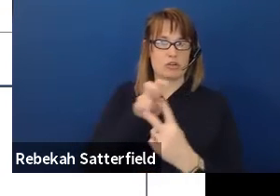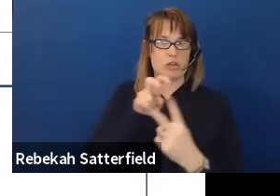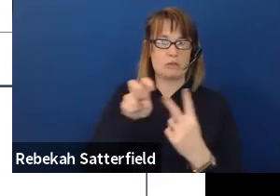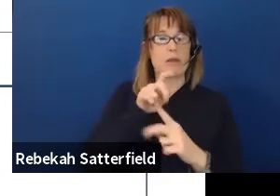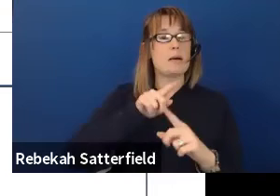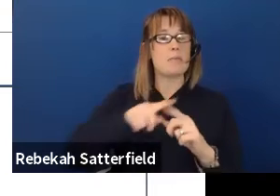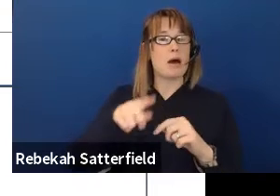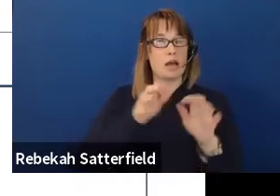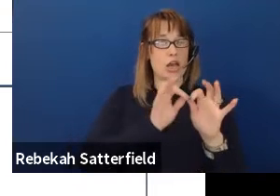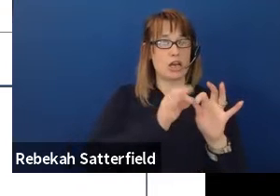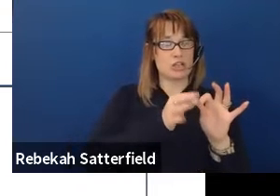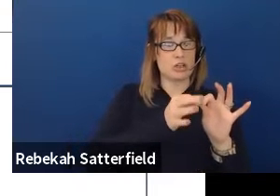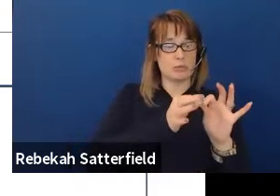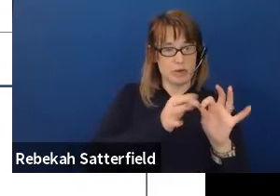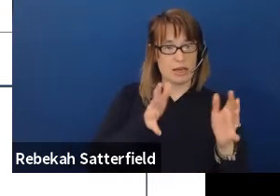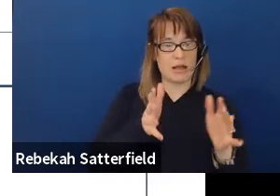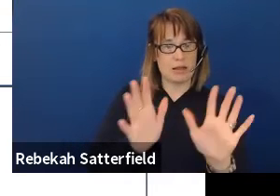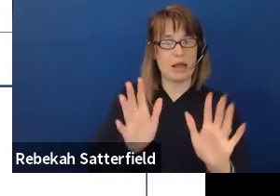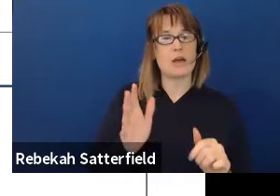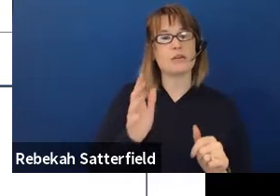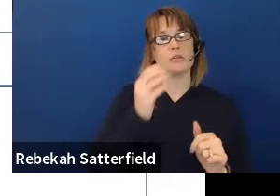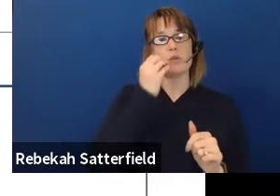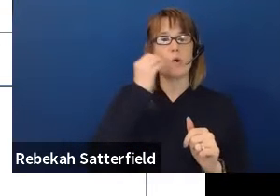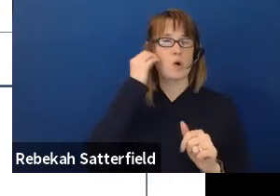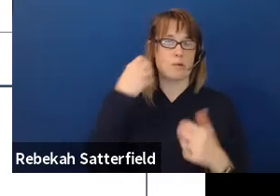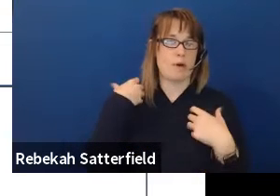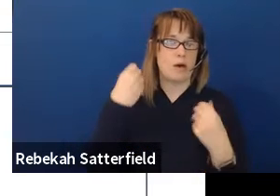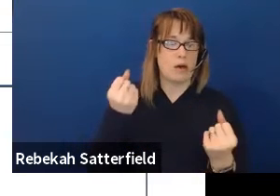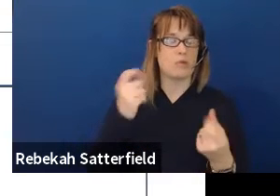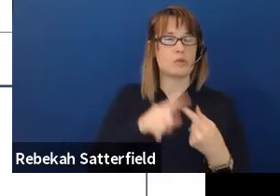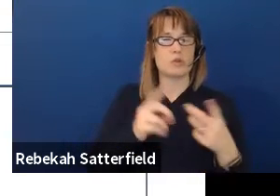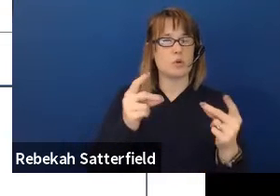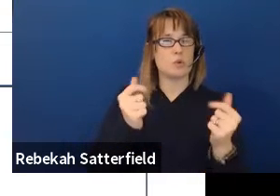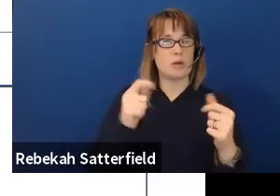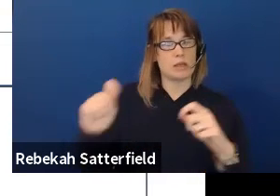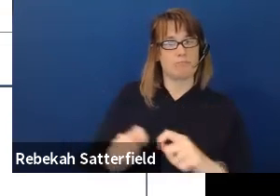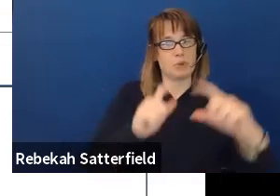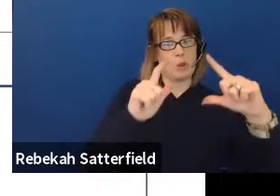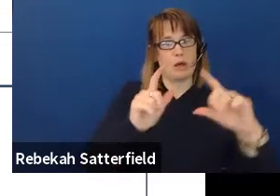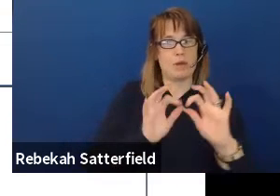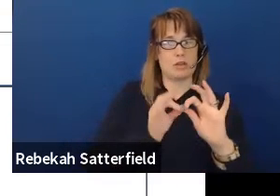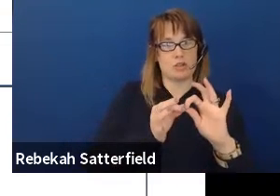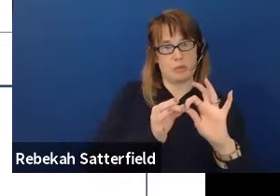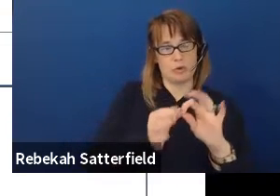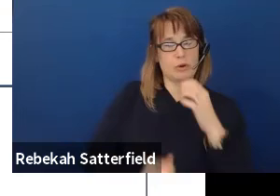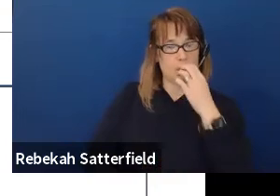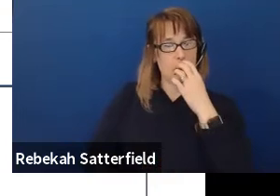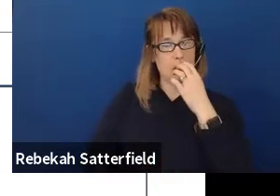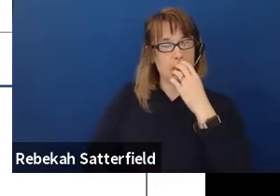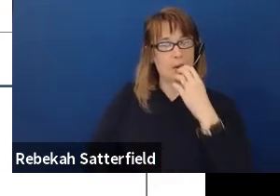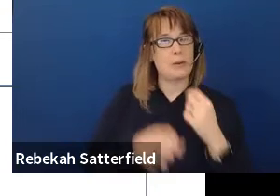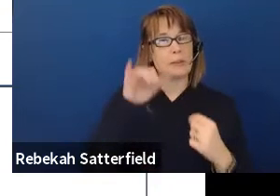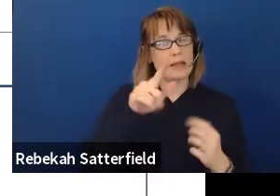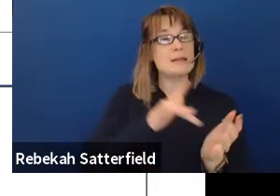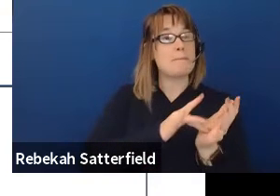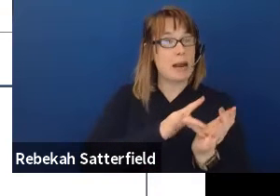interpretation allows a home health clinician to quickly include a medical interpreter into a video call. Okay, and that's a